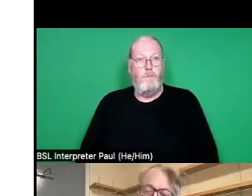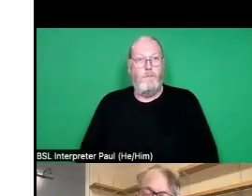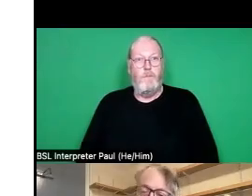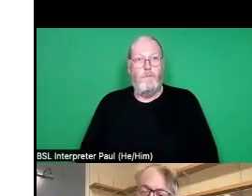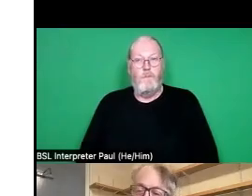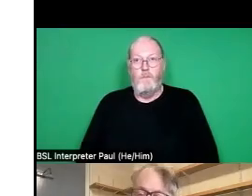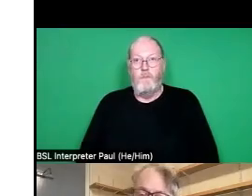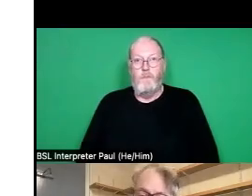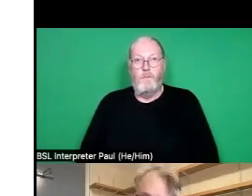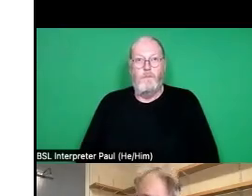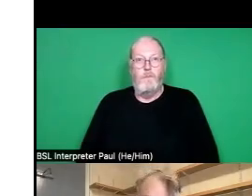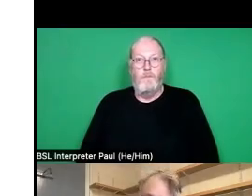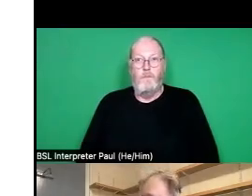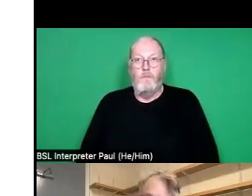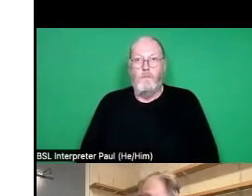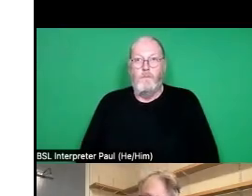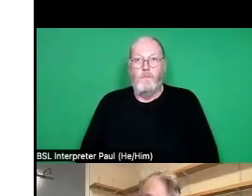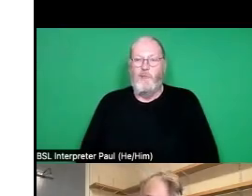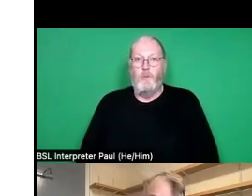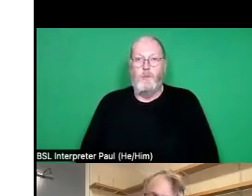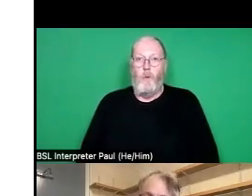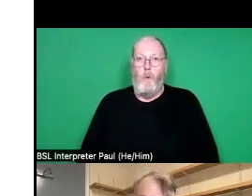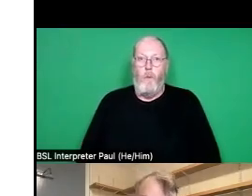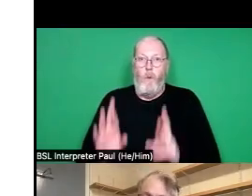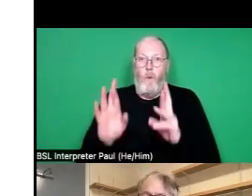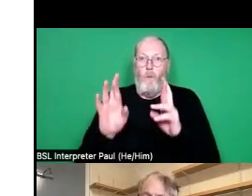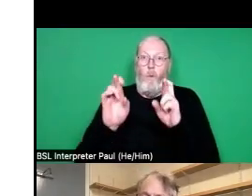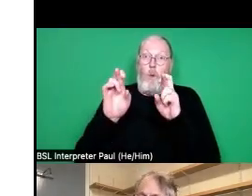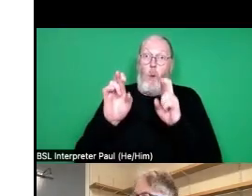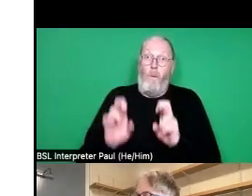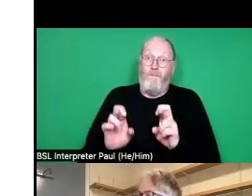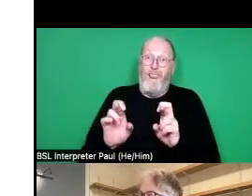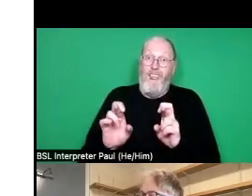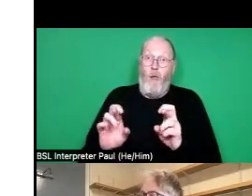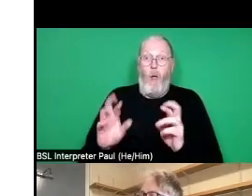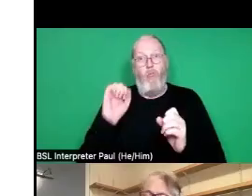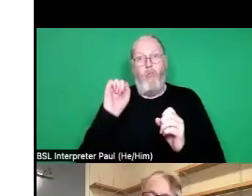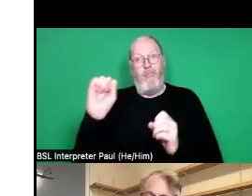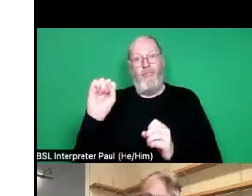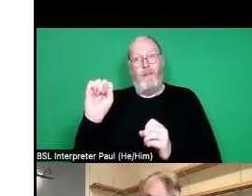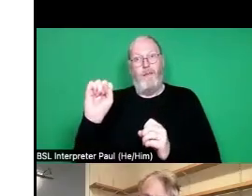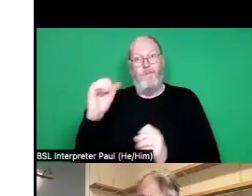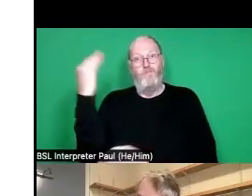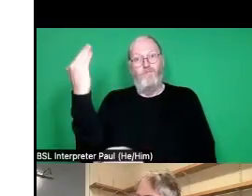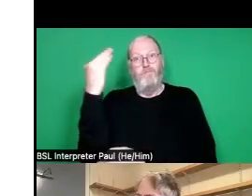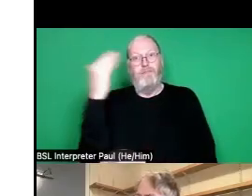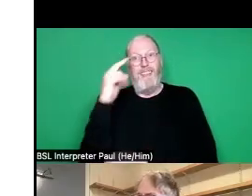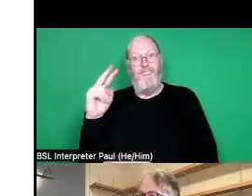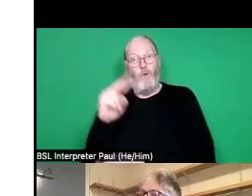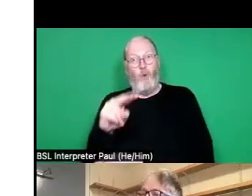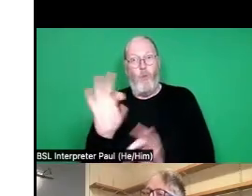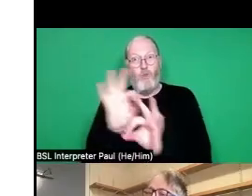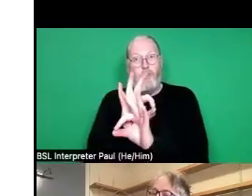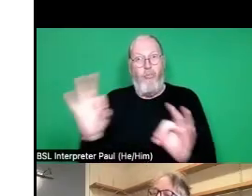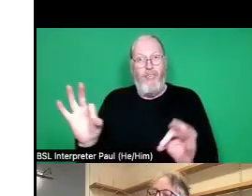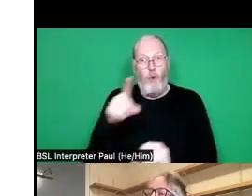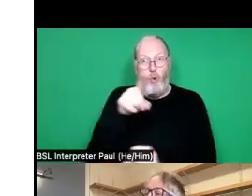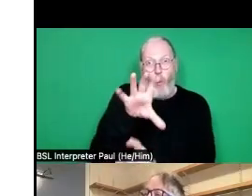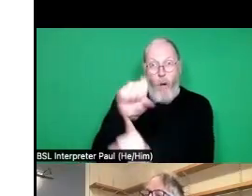hopefully there wasn't anything too revealing on the presenter view, but I'll find out afterwards, I guess, if there was. But